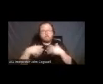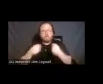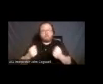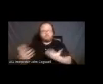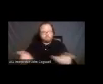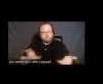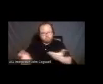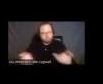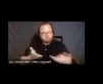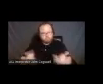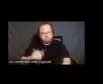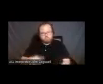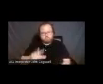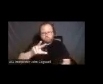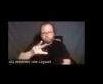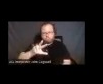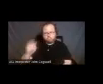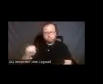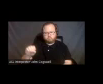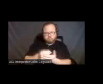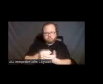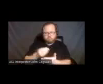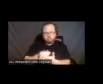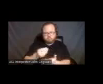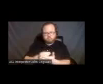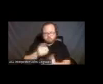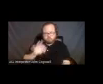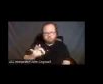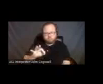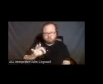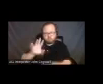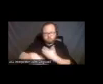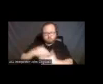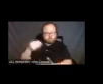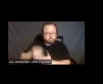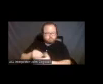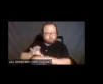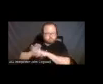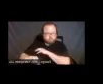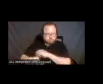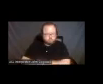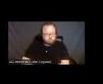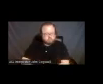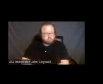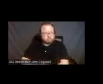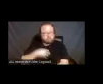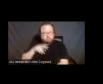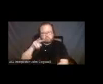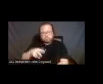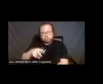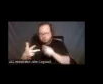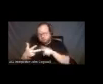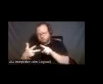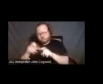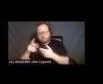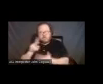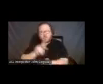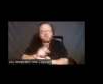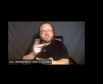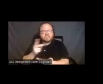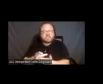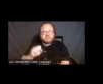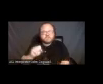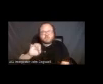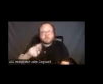Services. It's 35% of the total funding allocation. I look at this one as kind of the kitchen sink